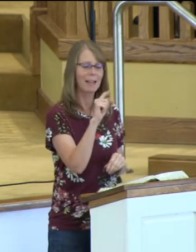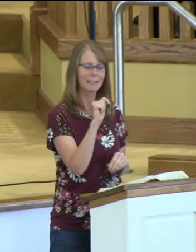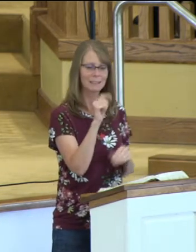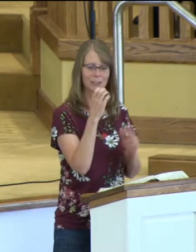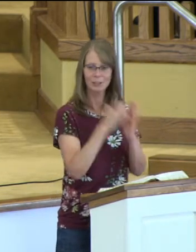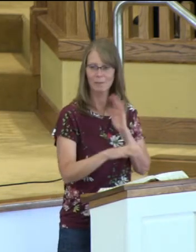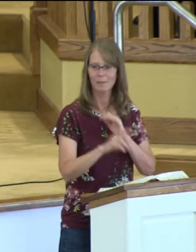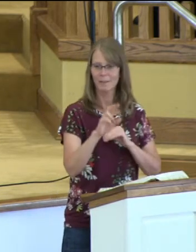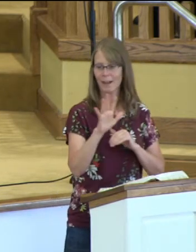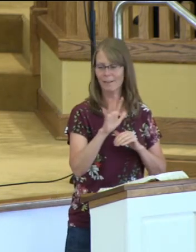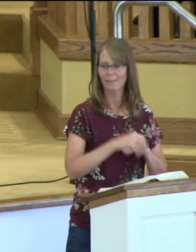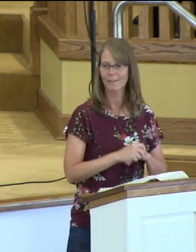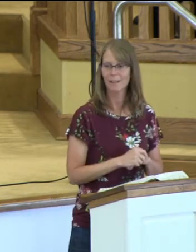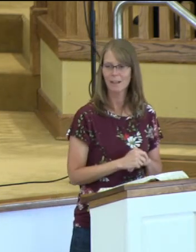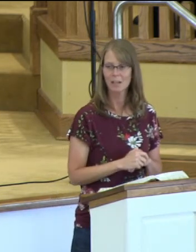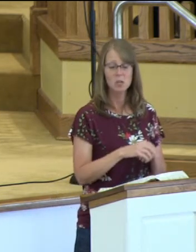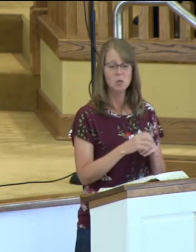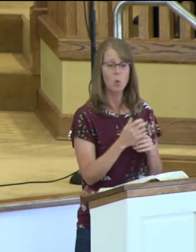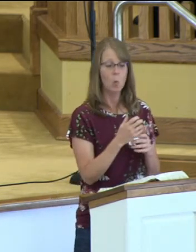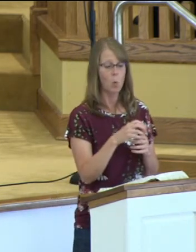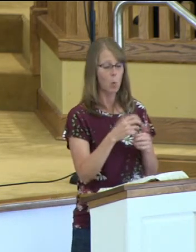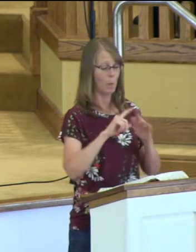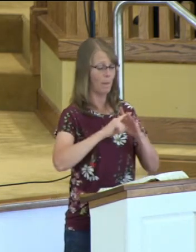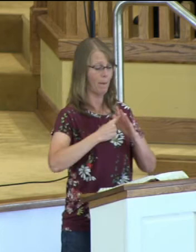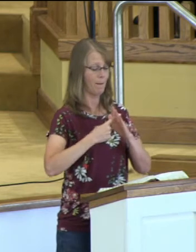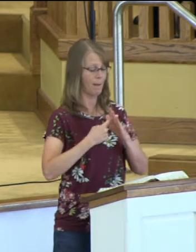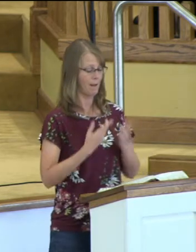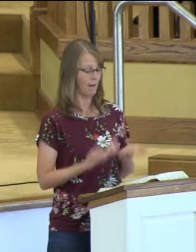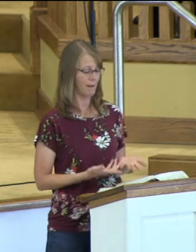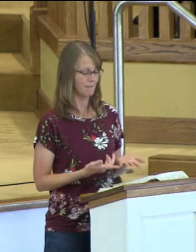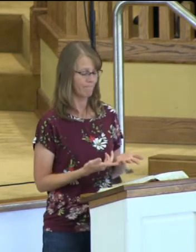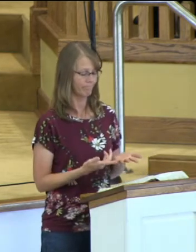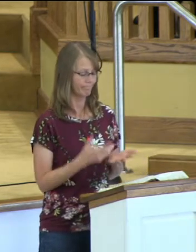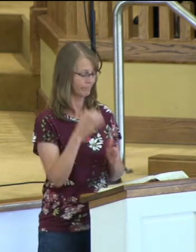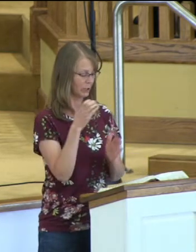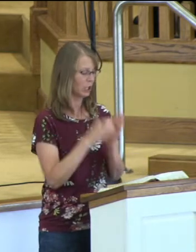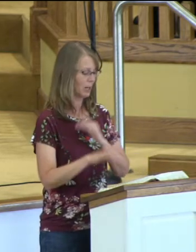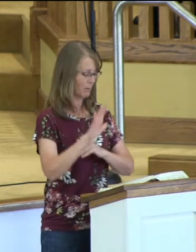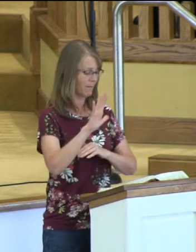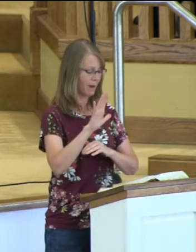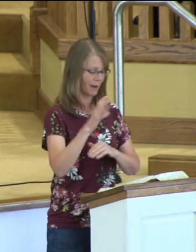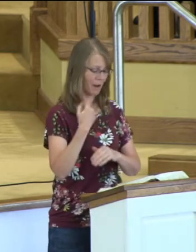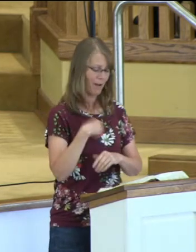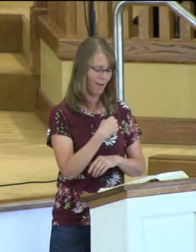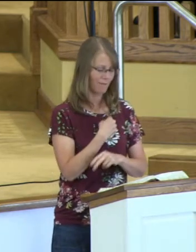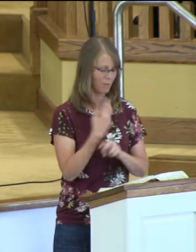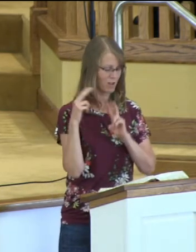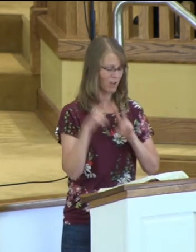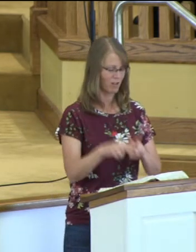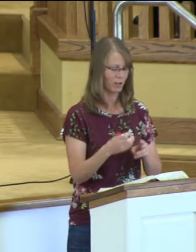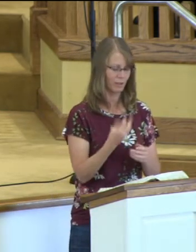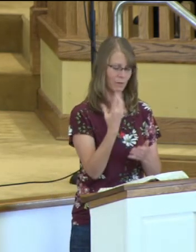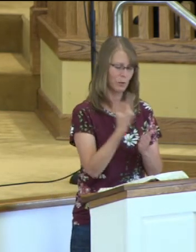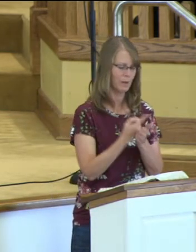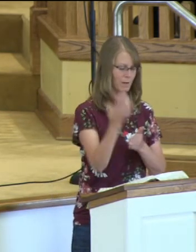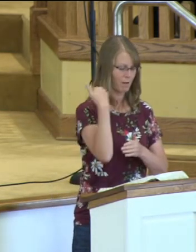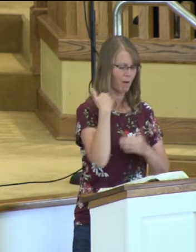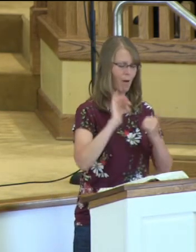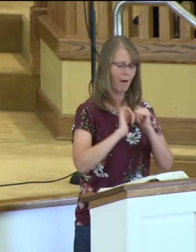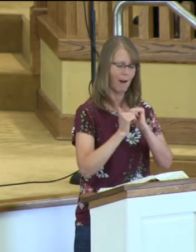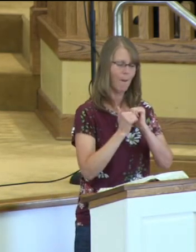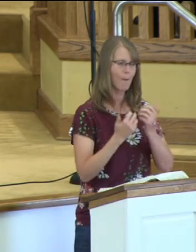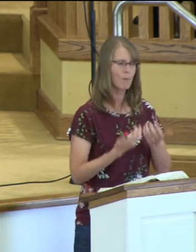So, at the beginning of the chapter number 5, we looked several weeks ago about